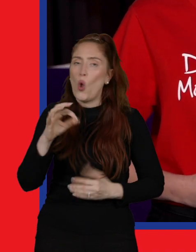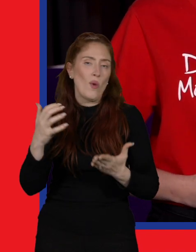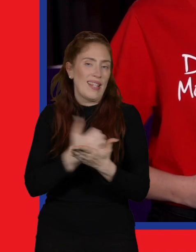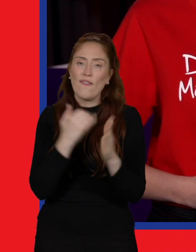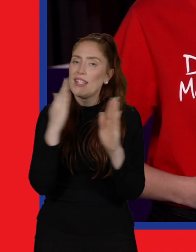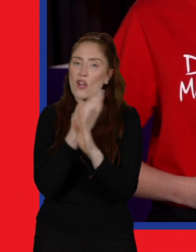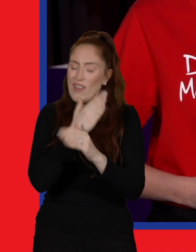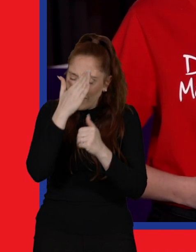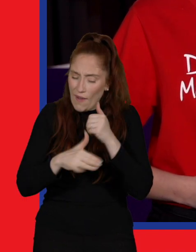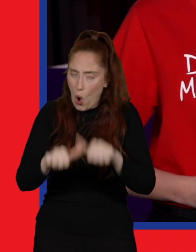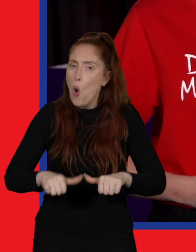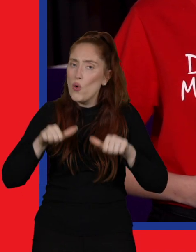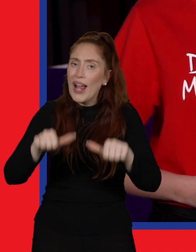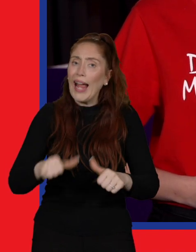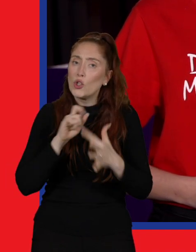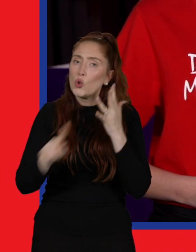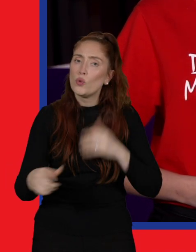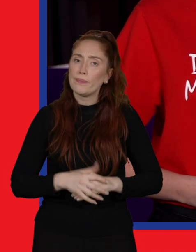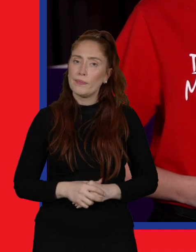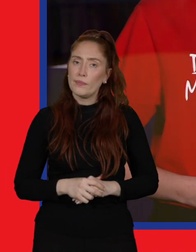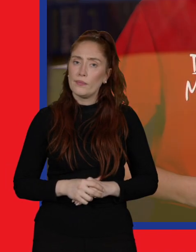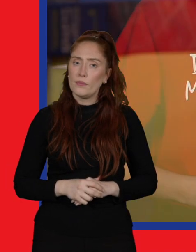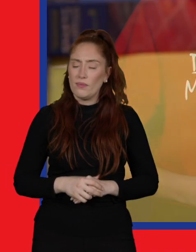is never a safe secret and it is never okay.